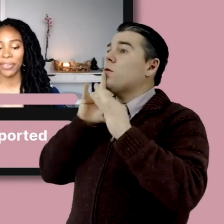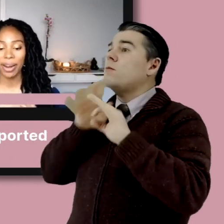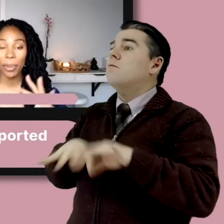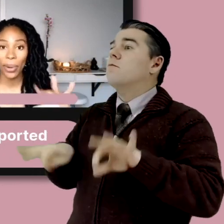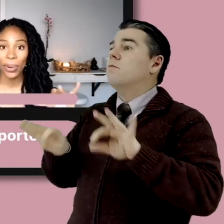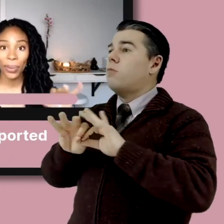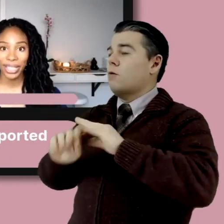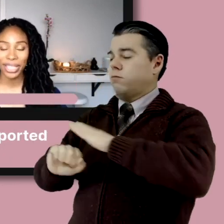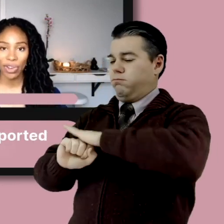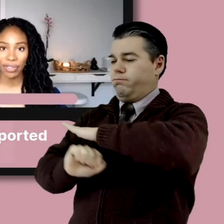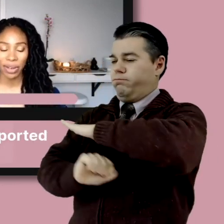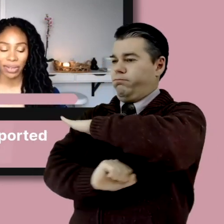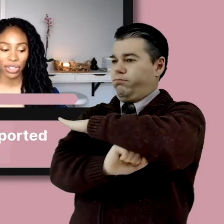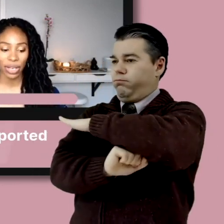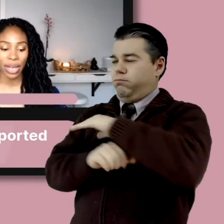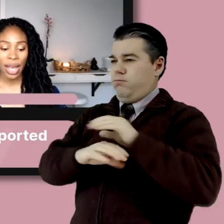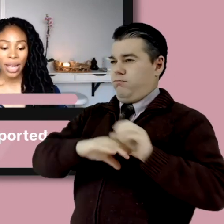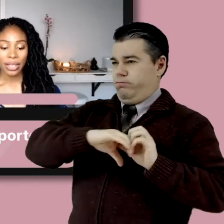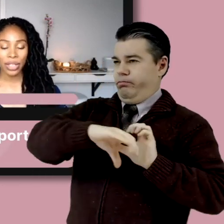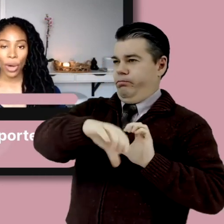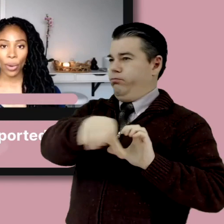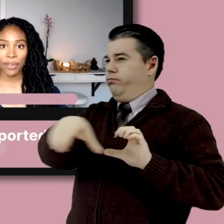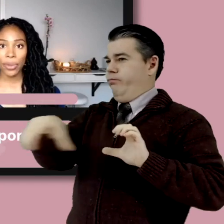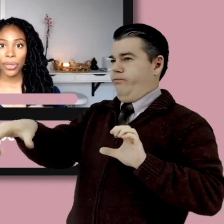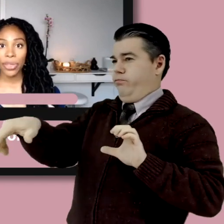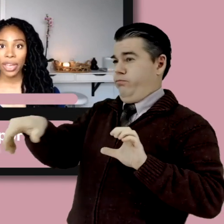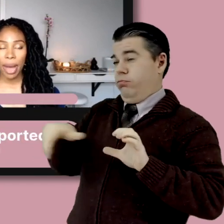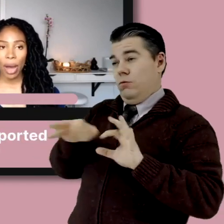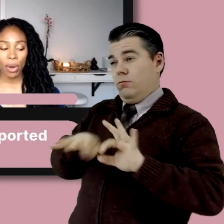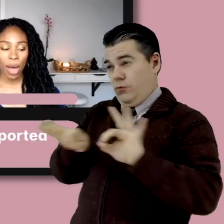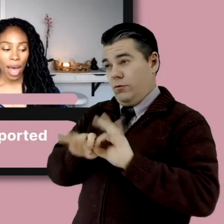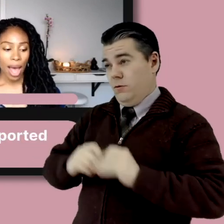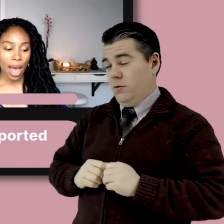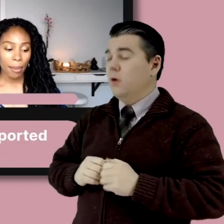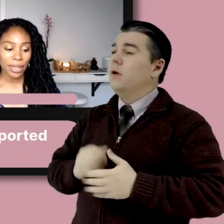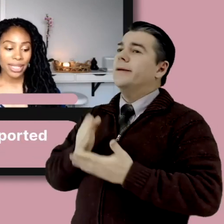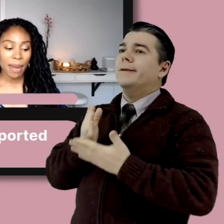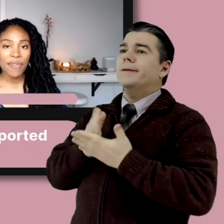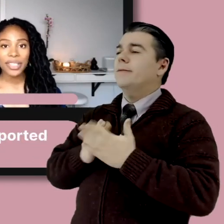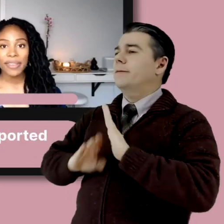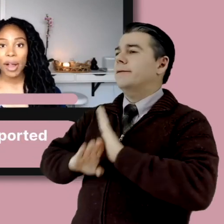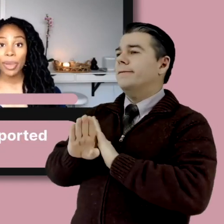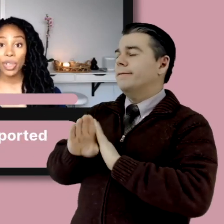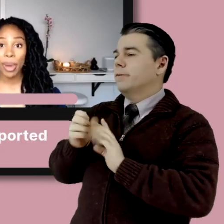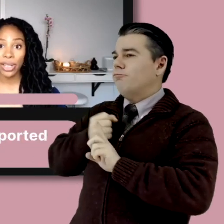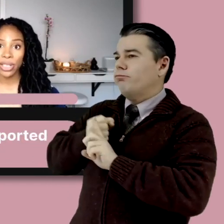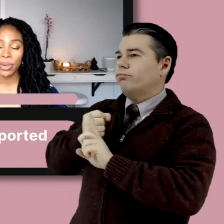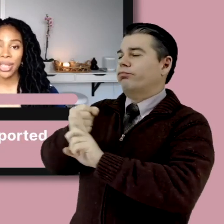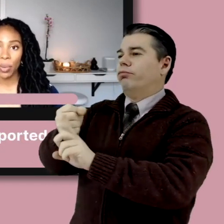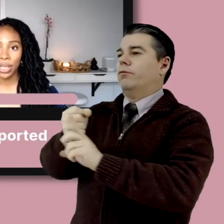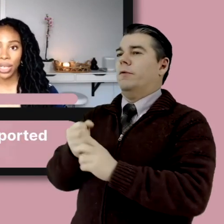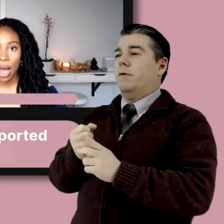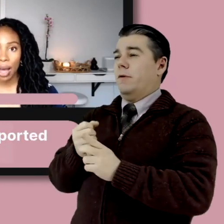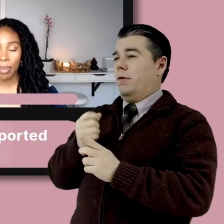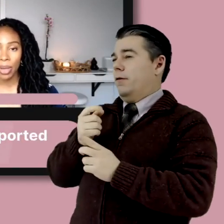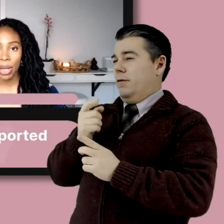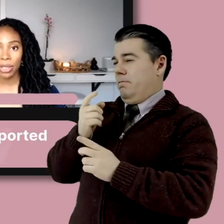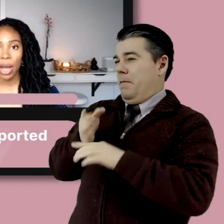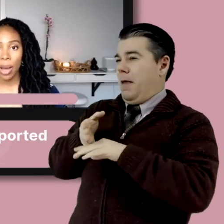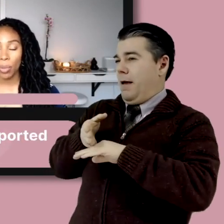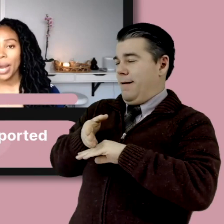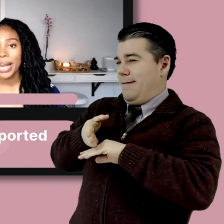stuff, we've got to pour a really strong foundation. So if you think about some of the developmental milestones that would